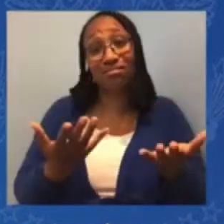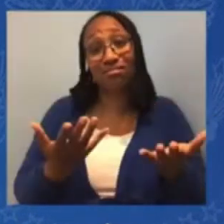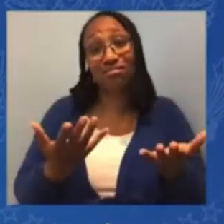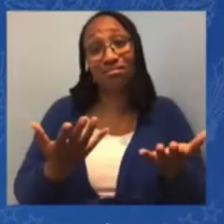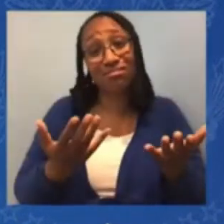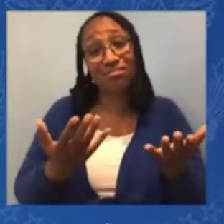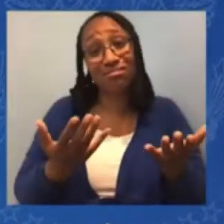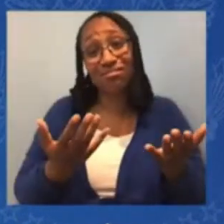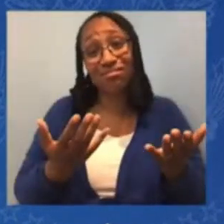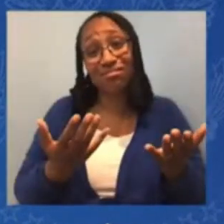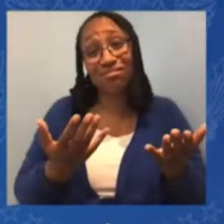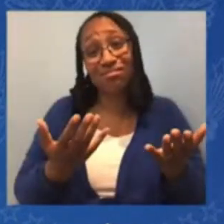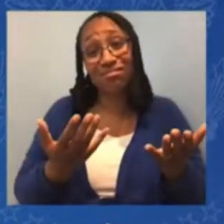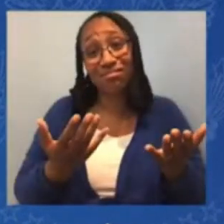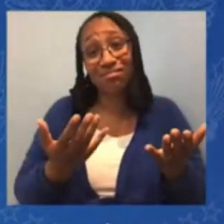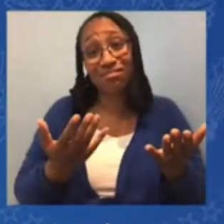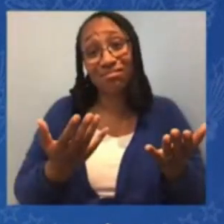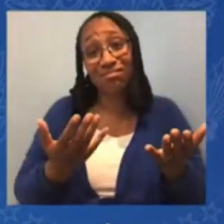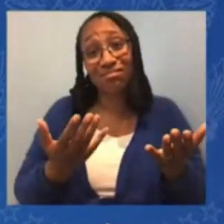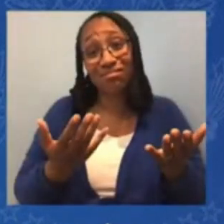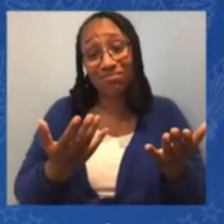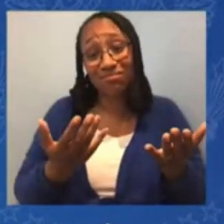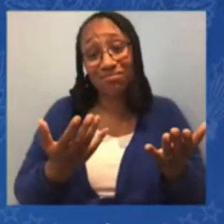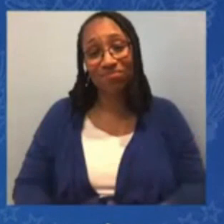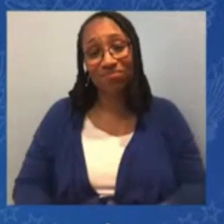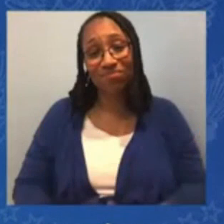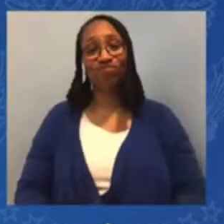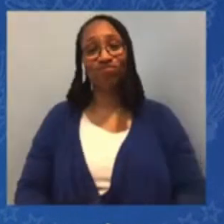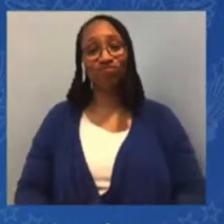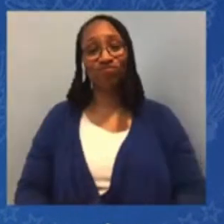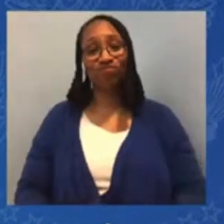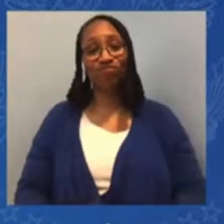earlier. Then in 2020, guns became the number